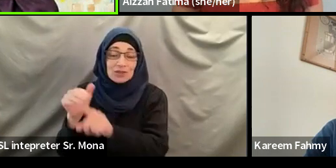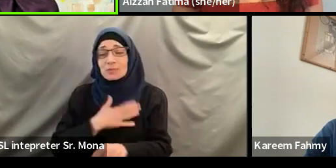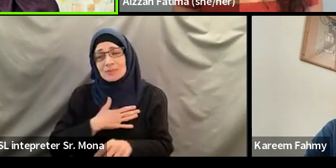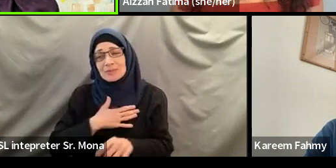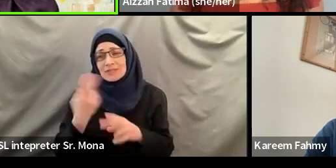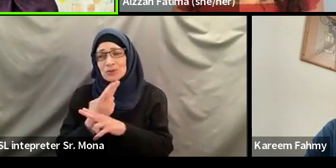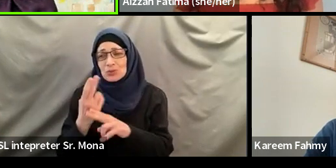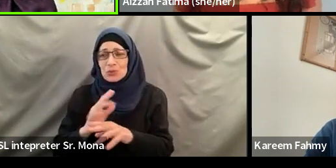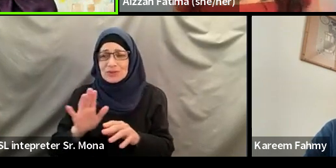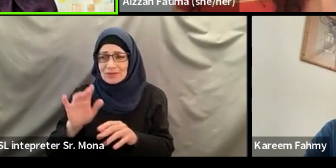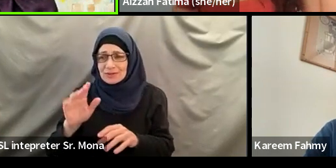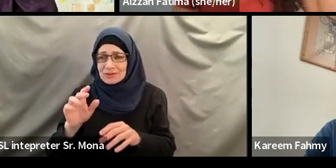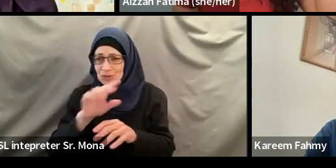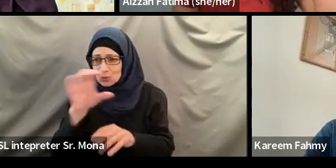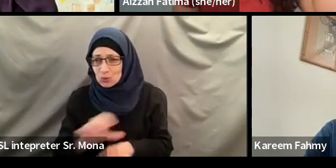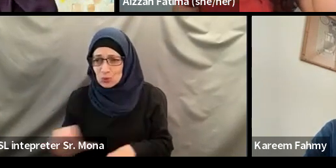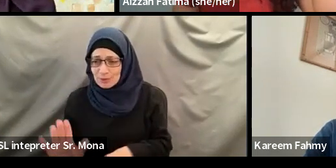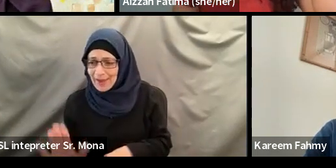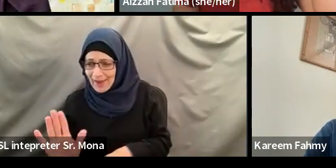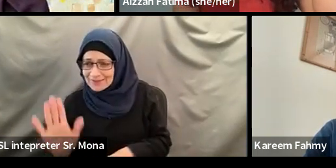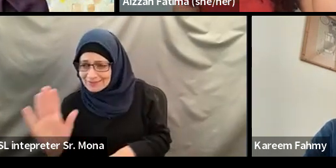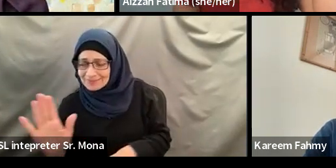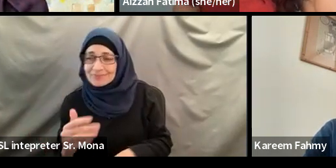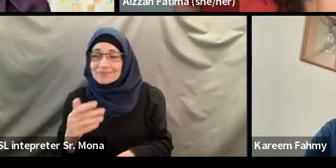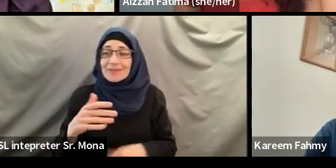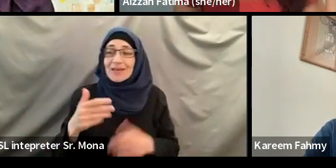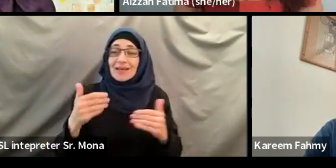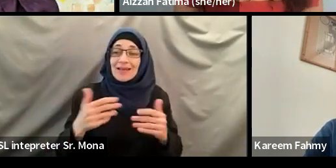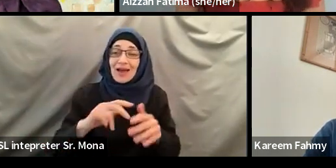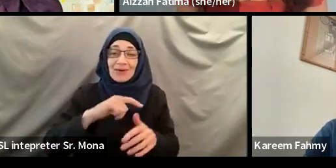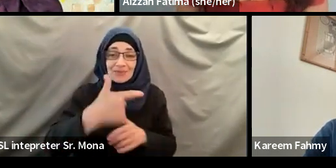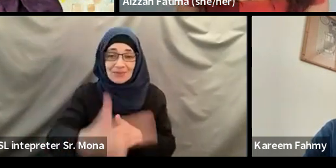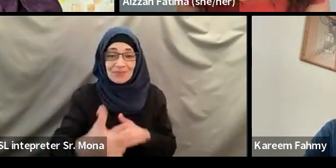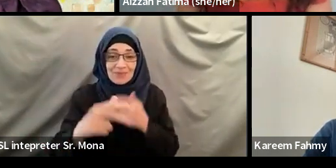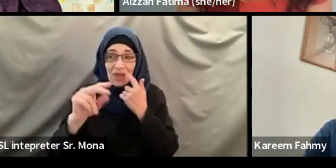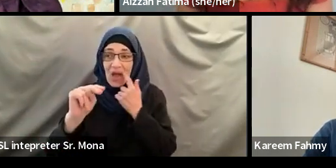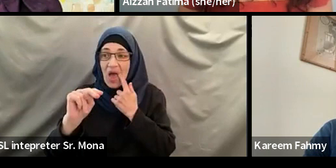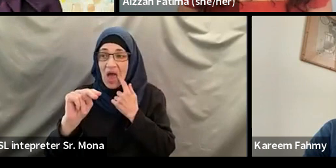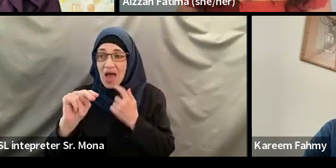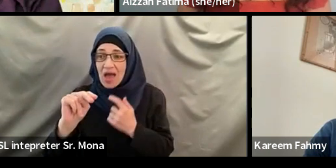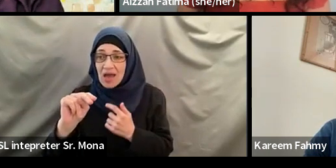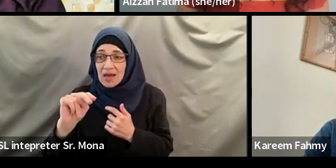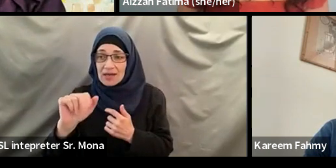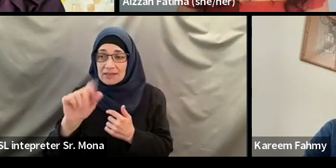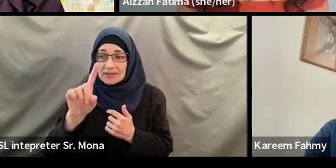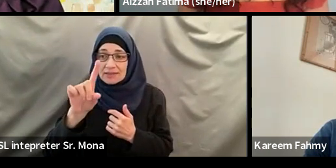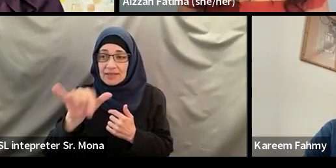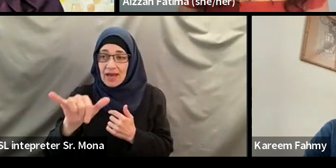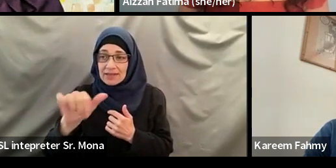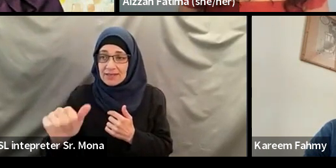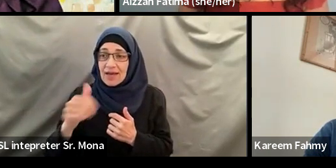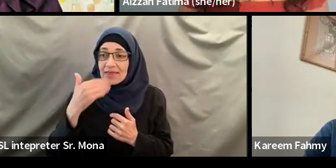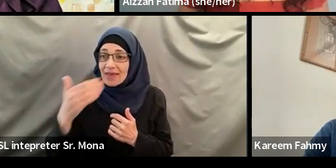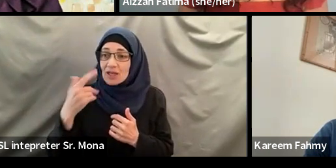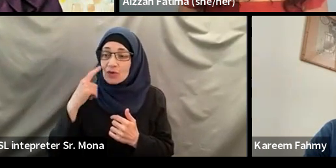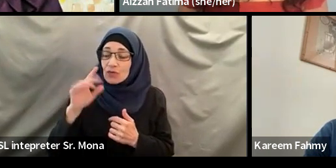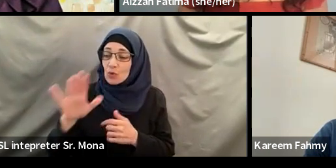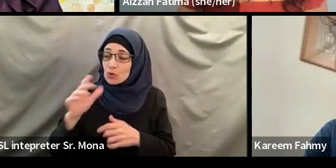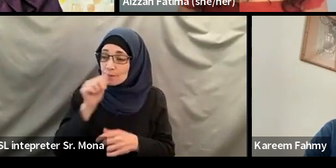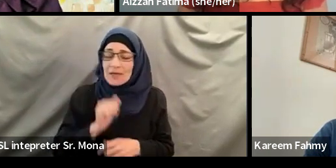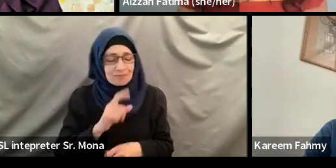patience. For sure. So I think I work a lot in new play development,